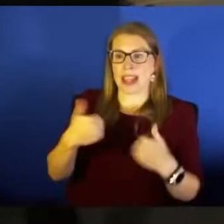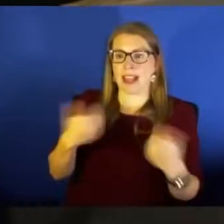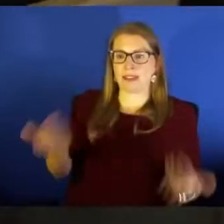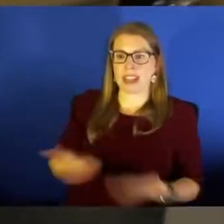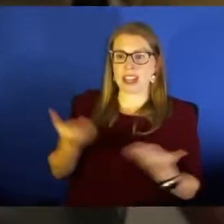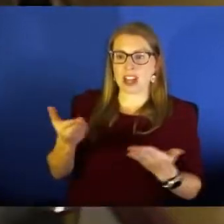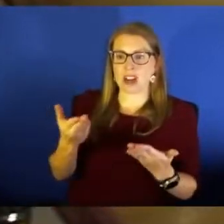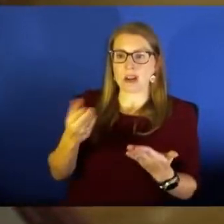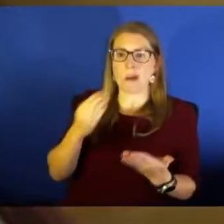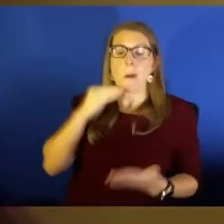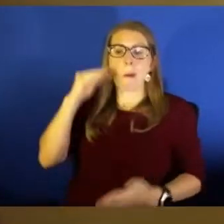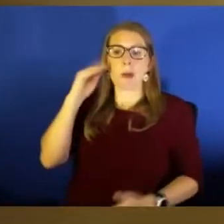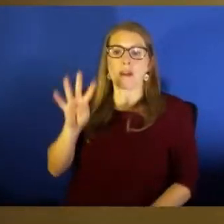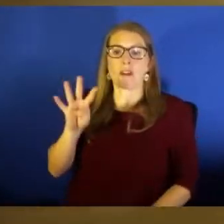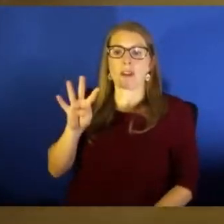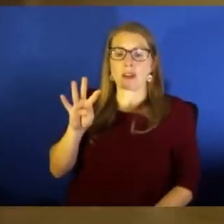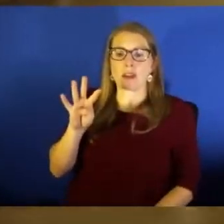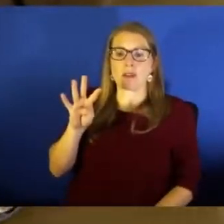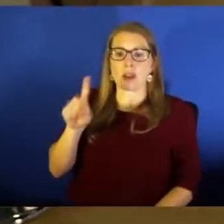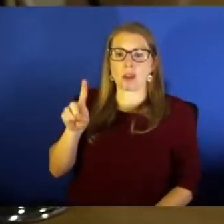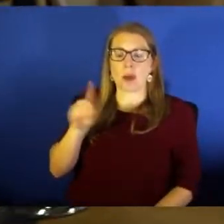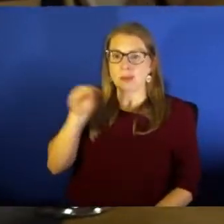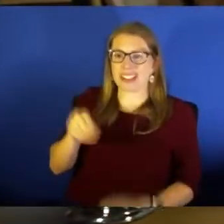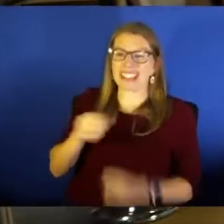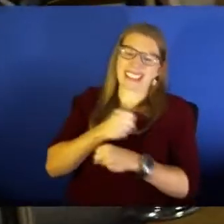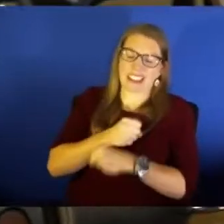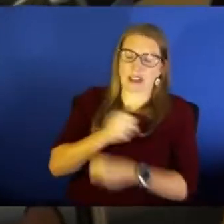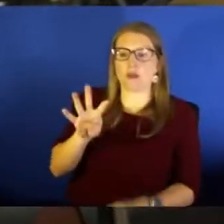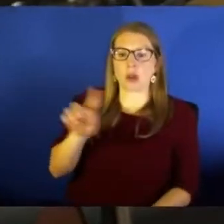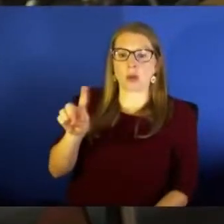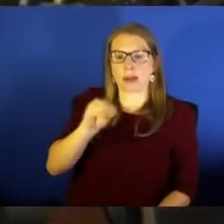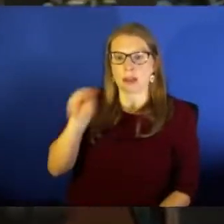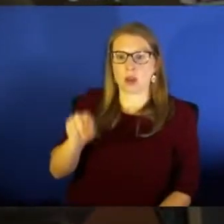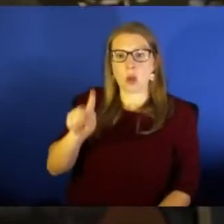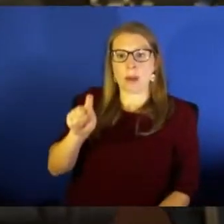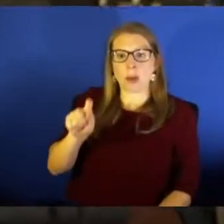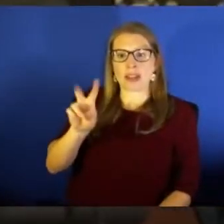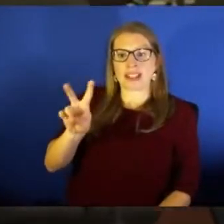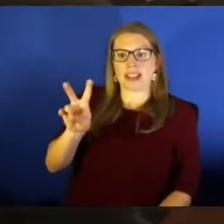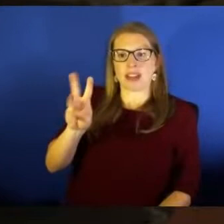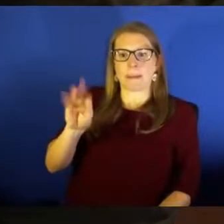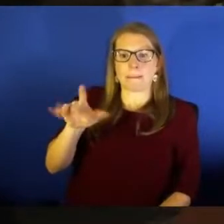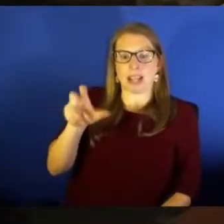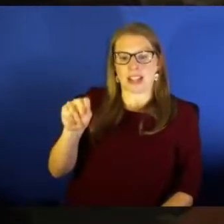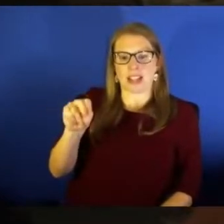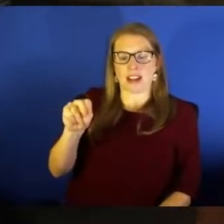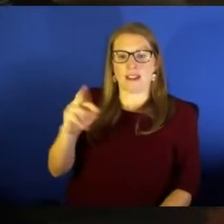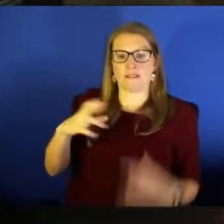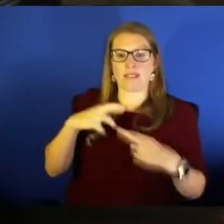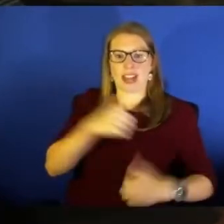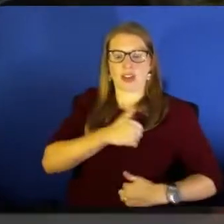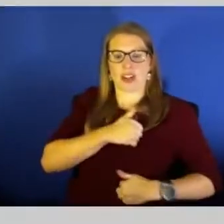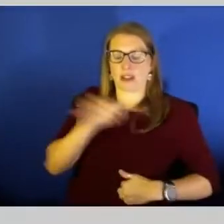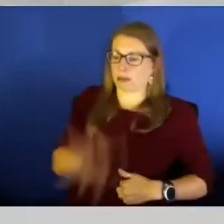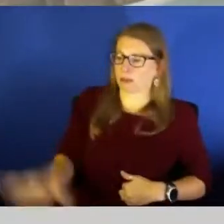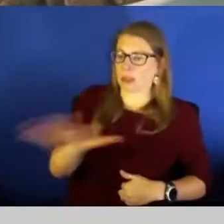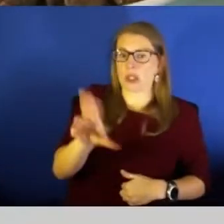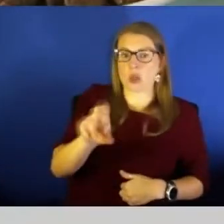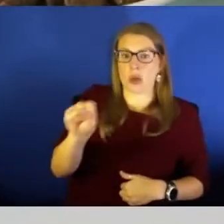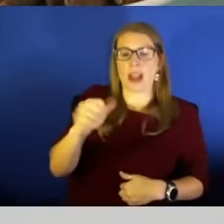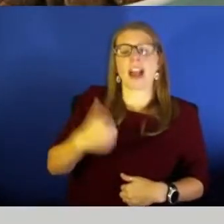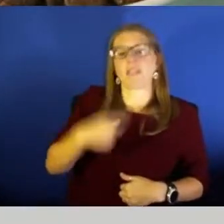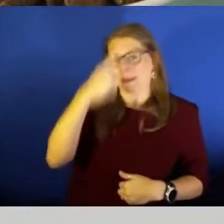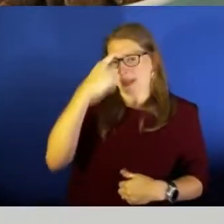statistics. 41%, roughly 1.7 million veterans across the country have mental